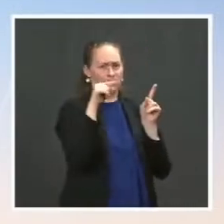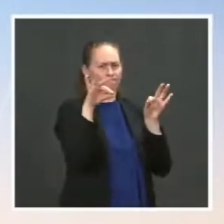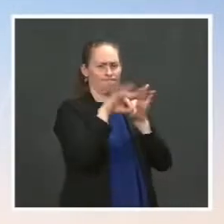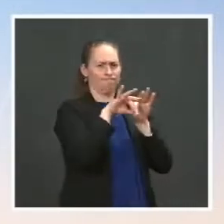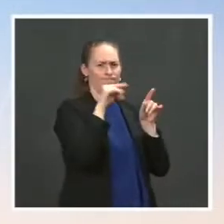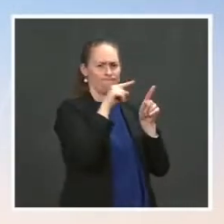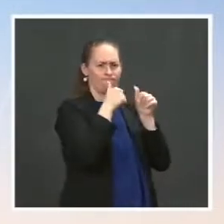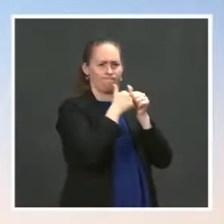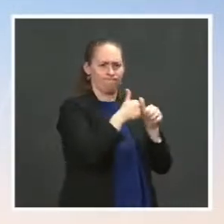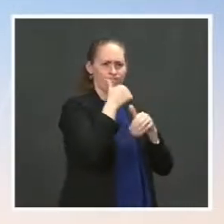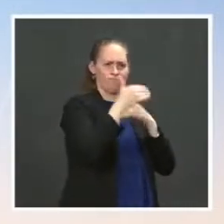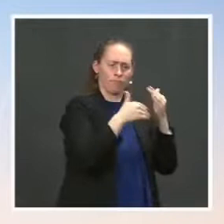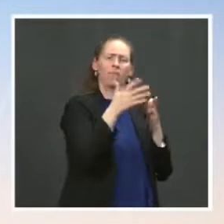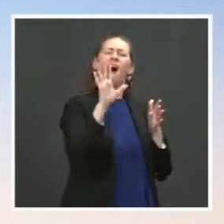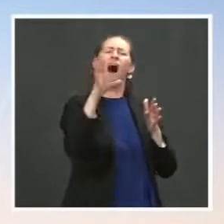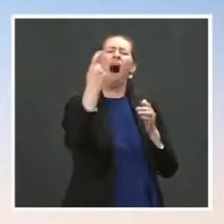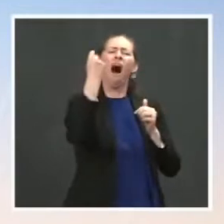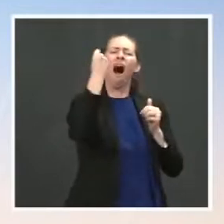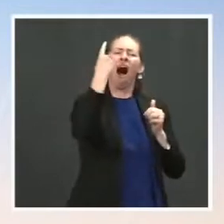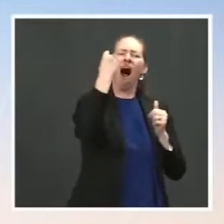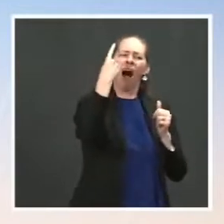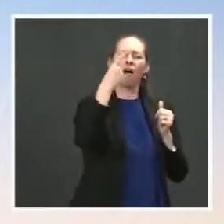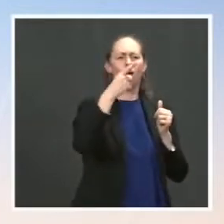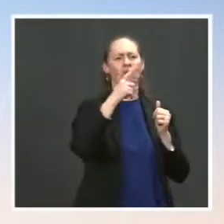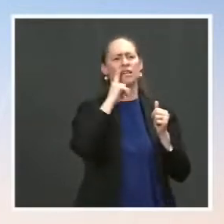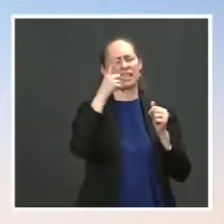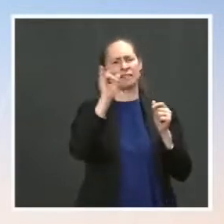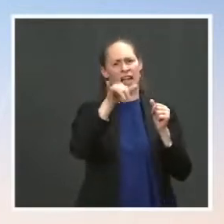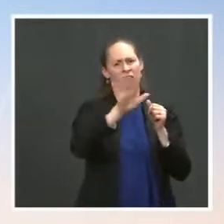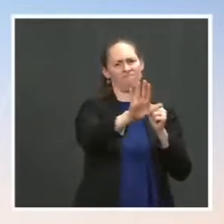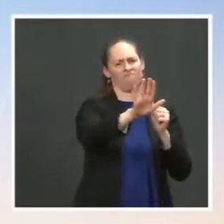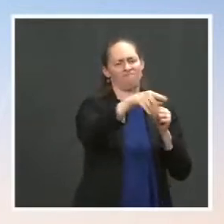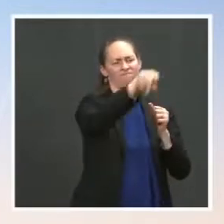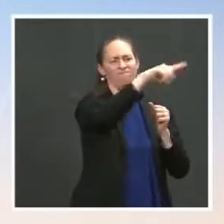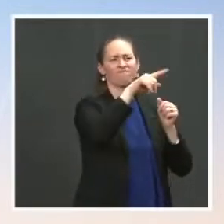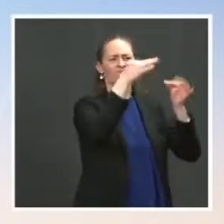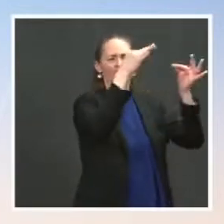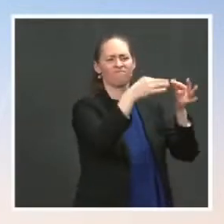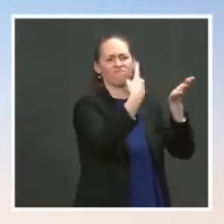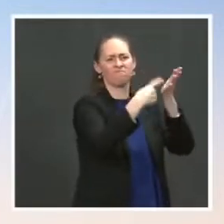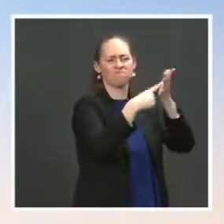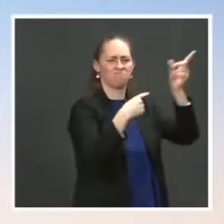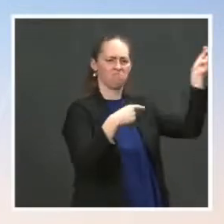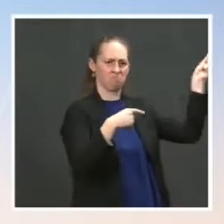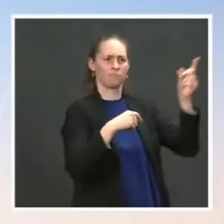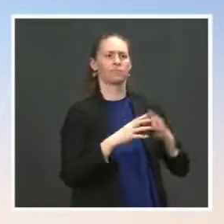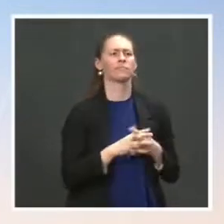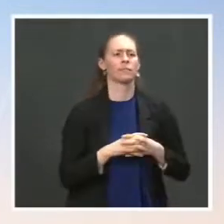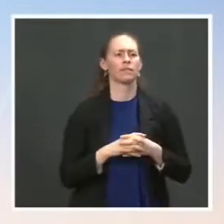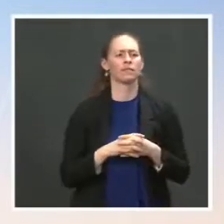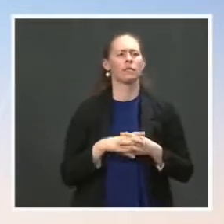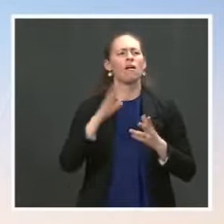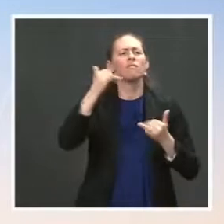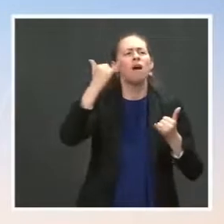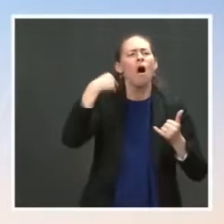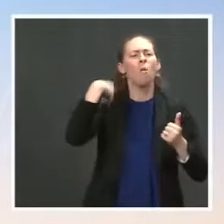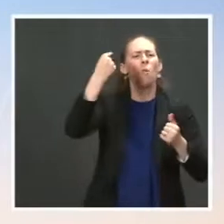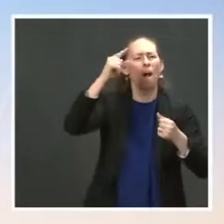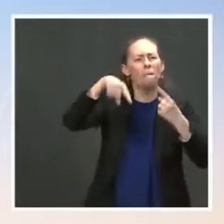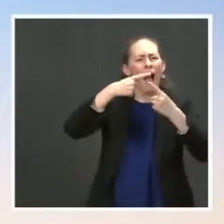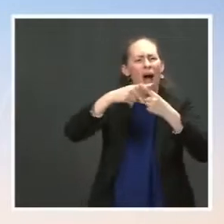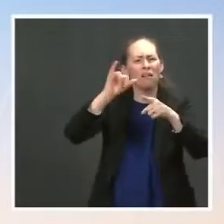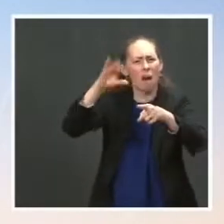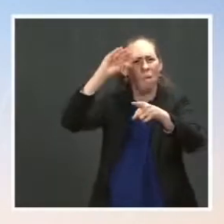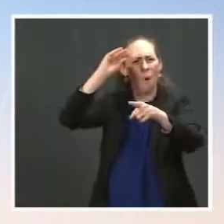certainly point you to the Hill on that. Yeah. Go ahead in the back. Thanks, Jen. I want to ask you about the case of a 10-year-old Nicaraguan boy who was